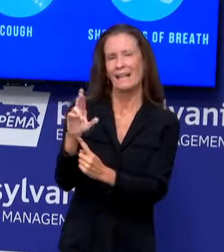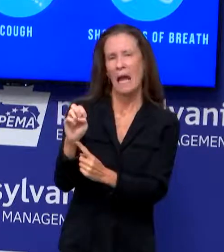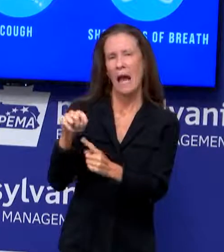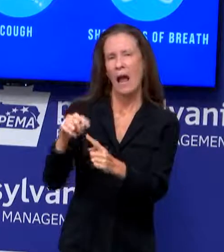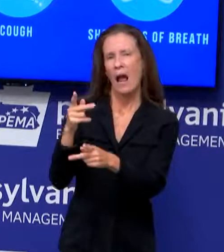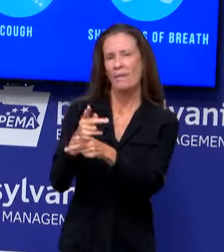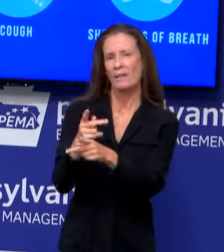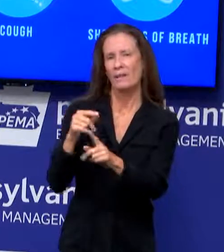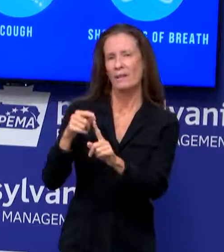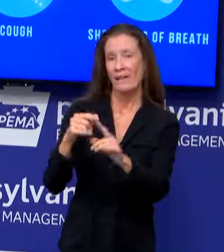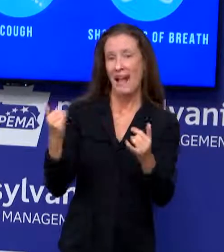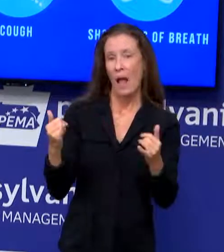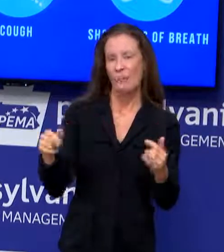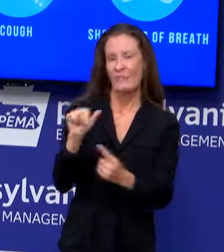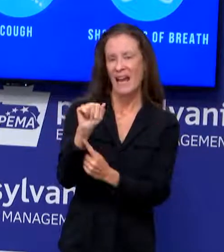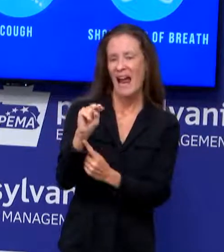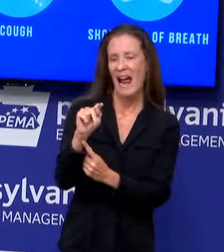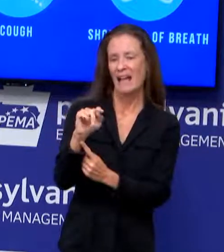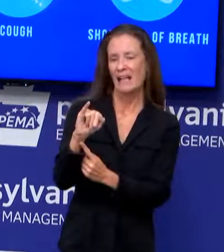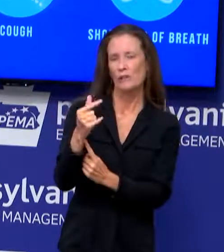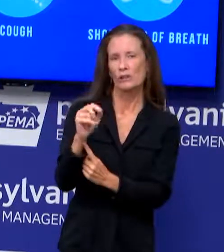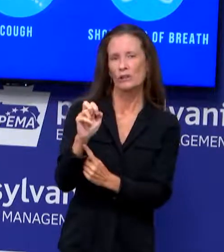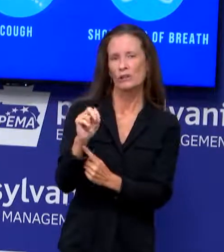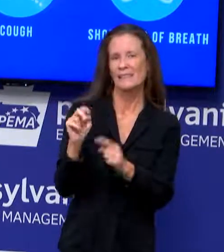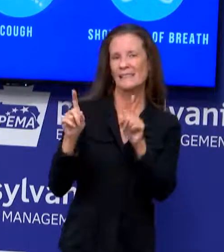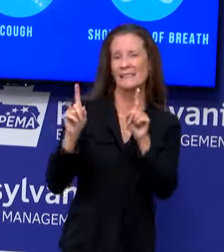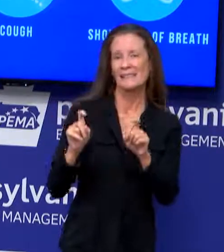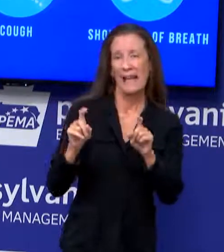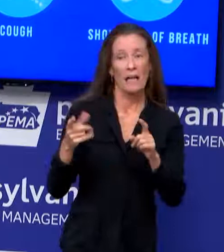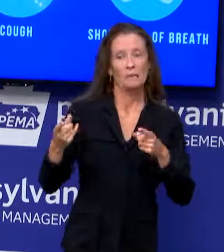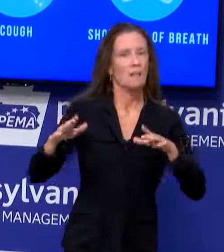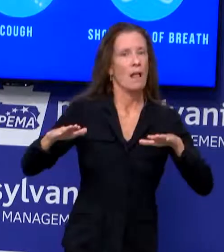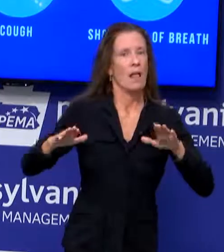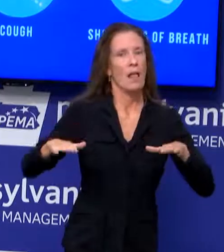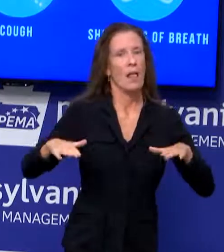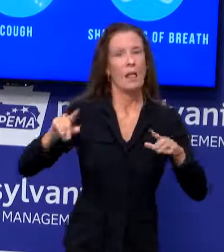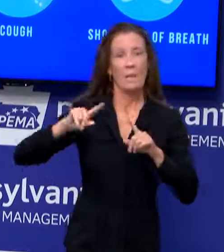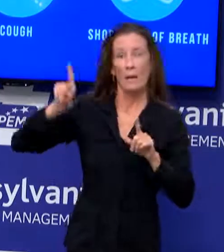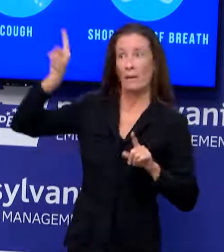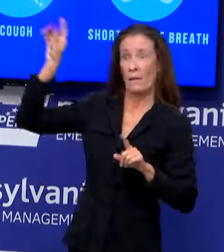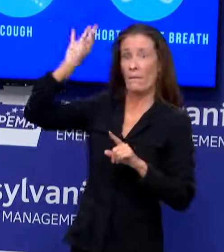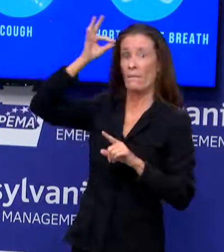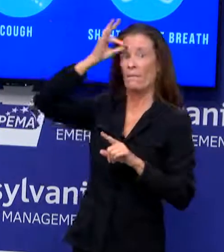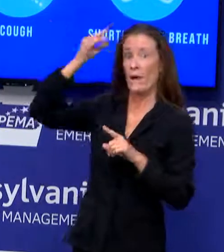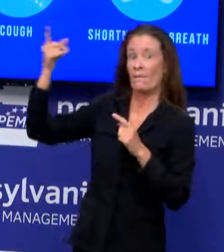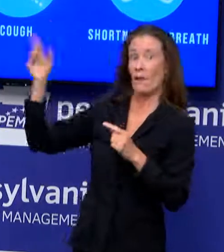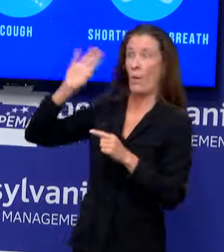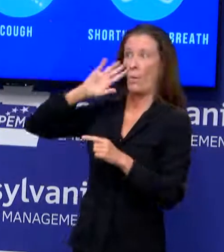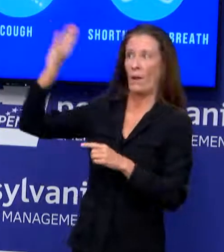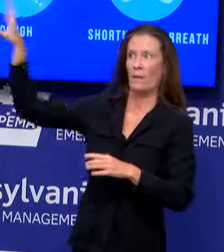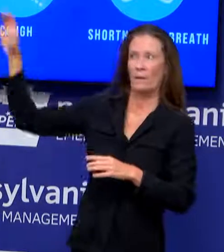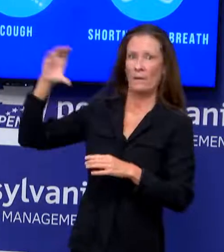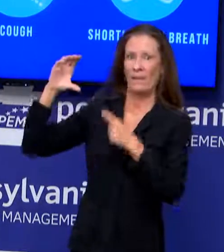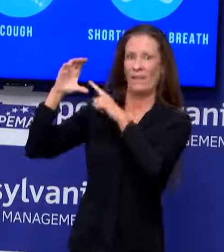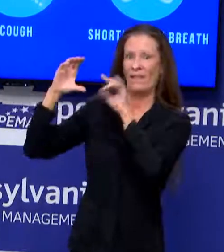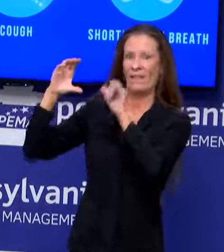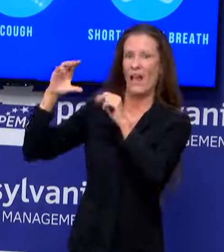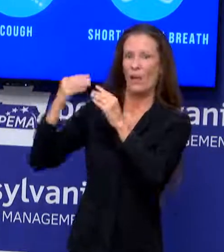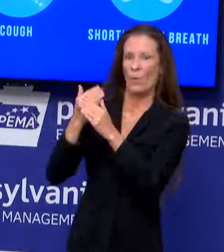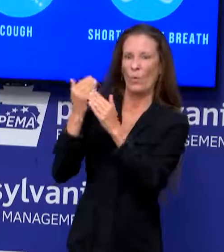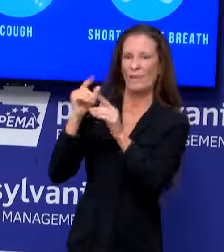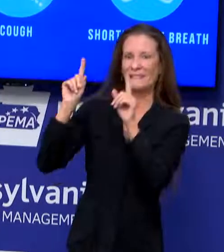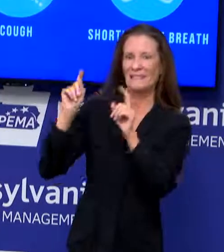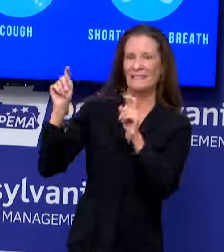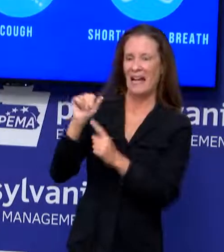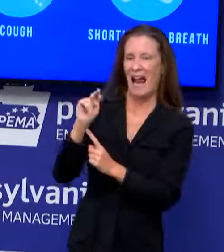not really available yet, but they will be. And so that will be in advance, but there are questions that come up. How do we get those results from all of